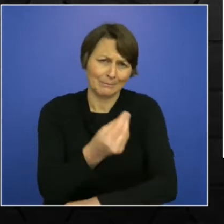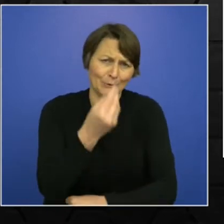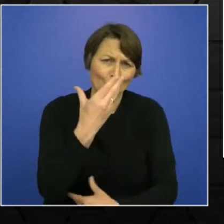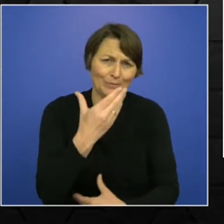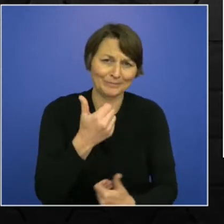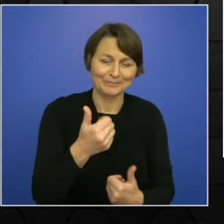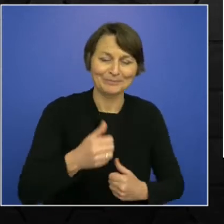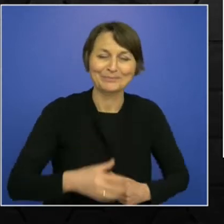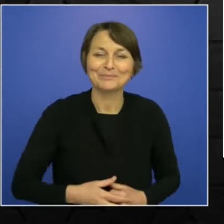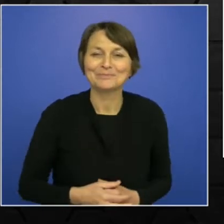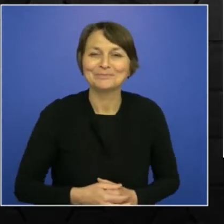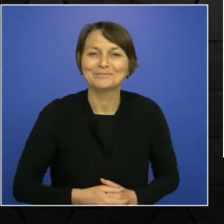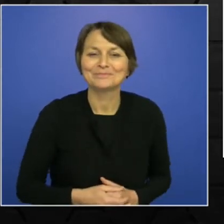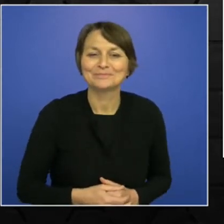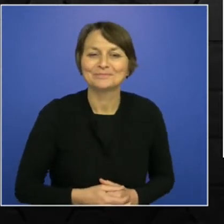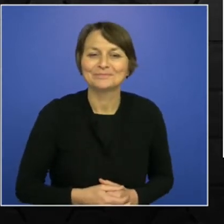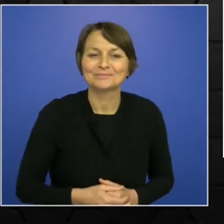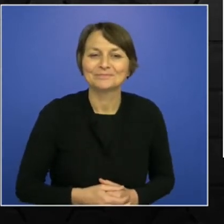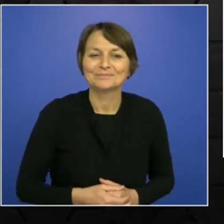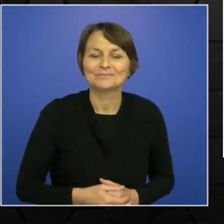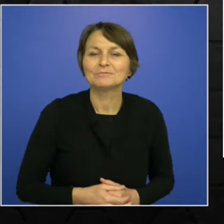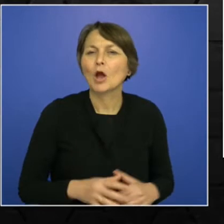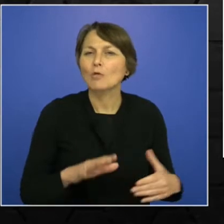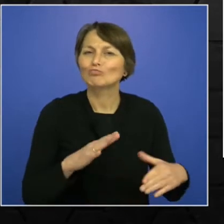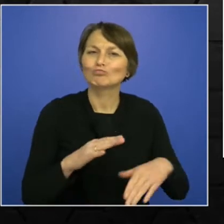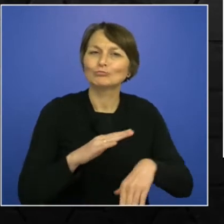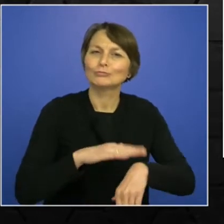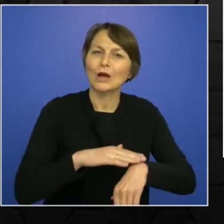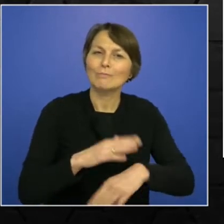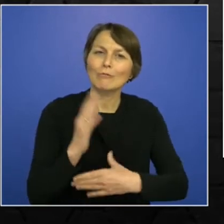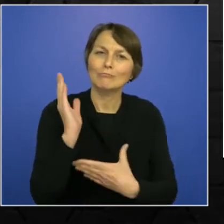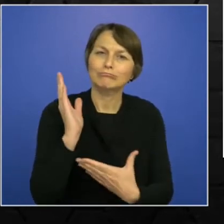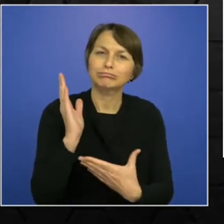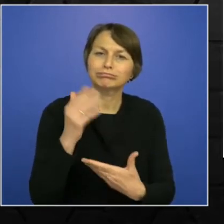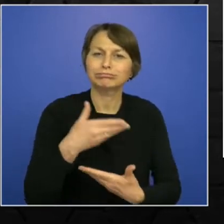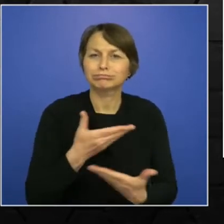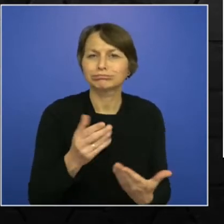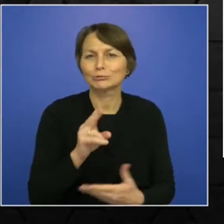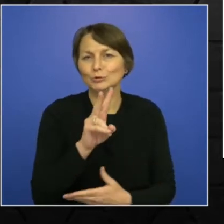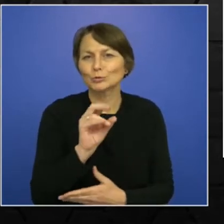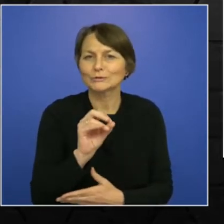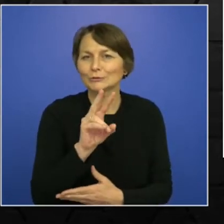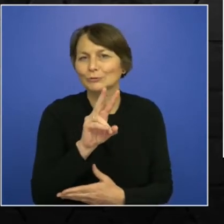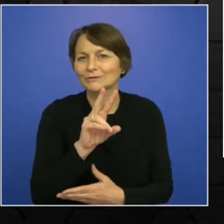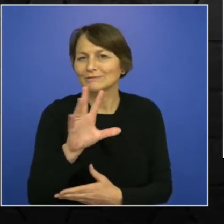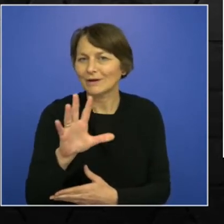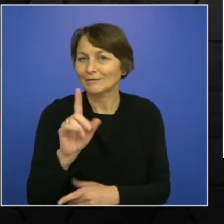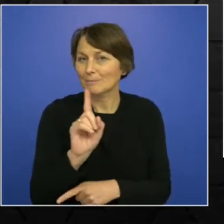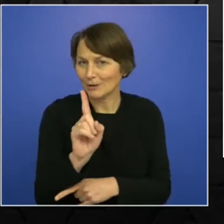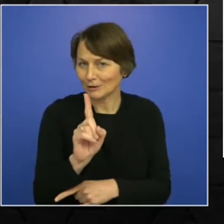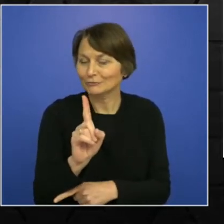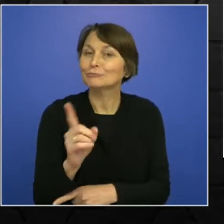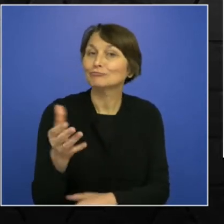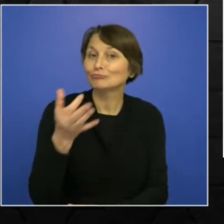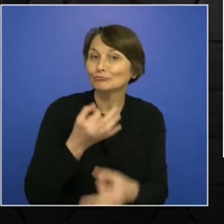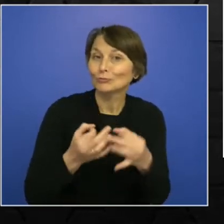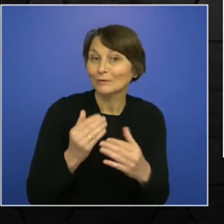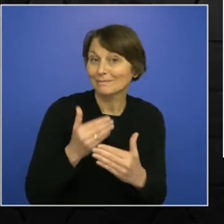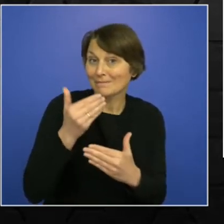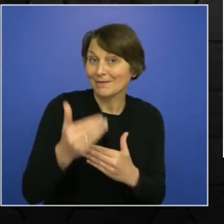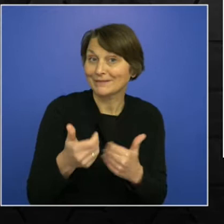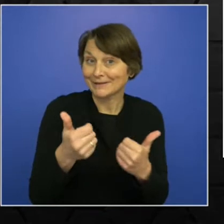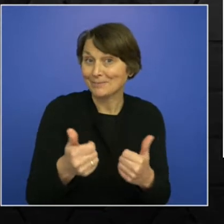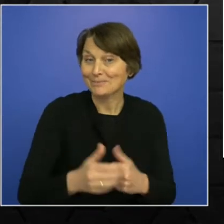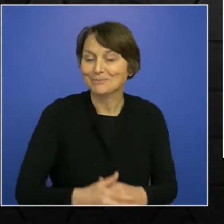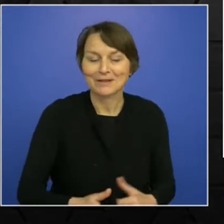like 25 minutes, and then open for questions. Yep, sounds good. All right. Okay. So let's